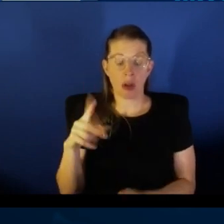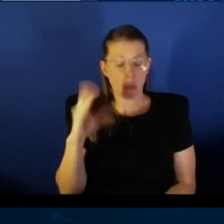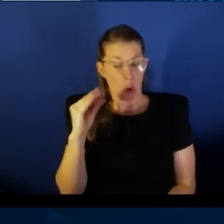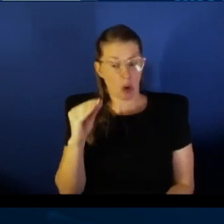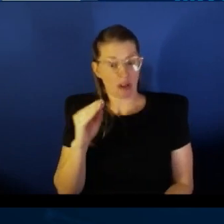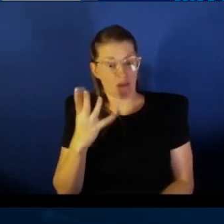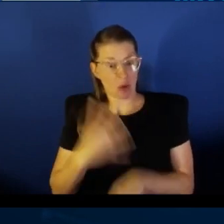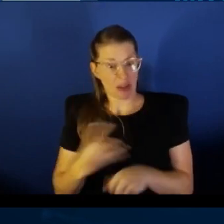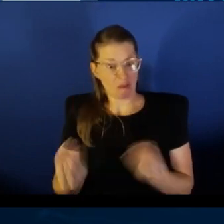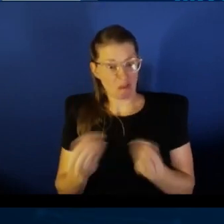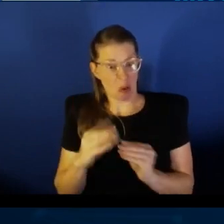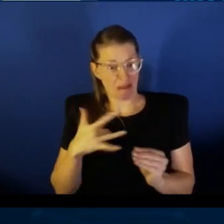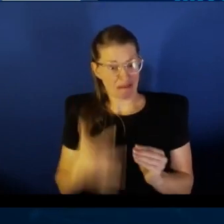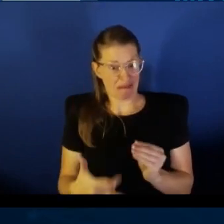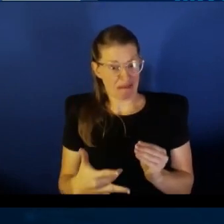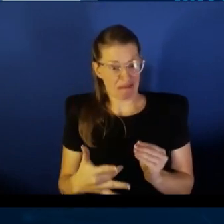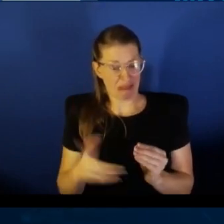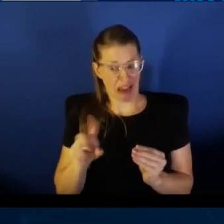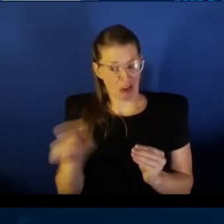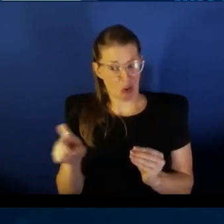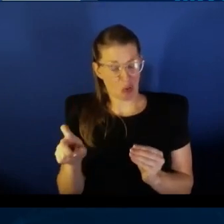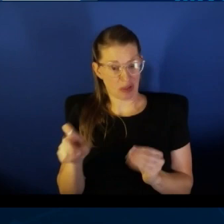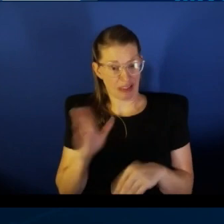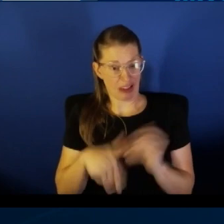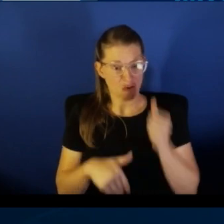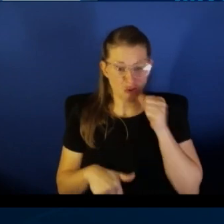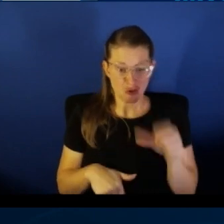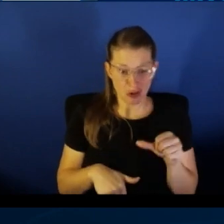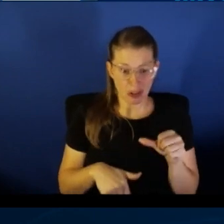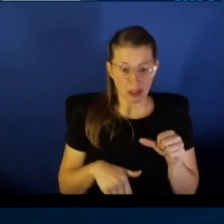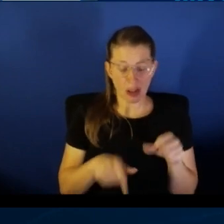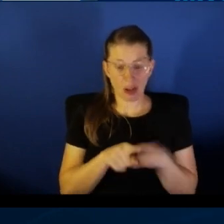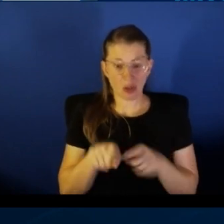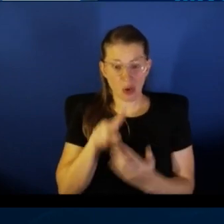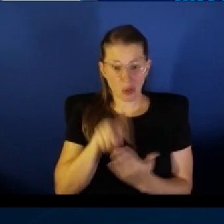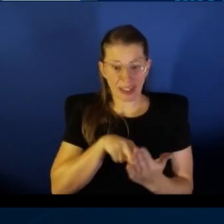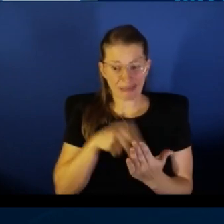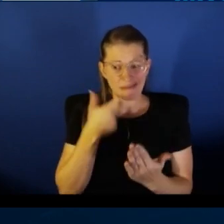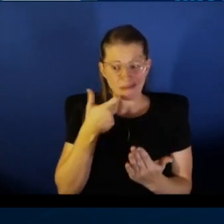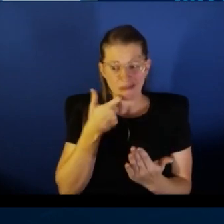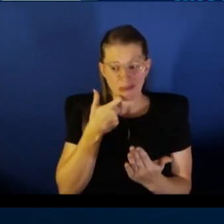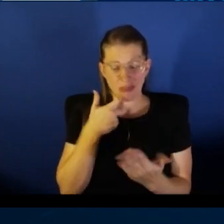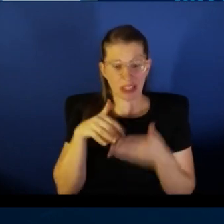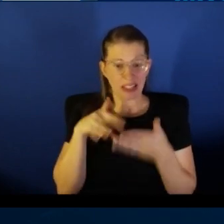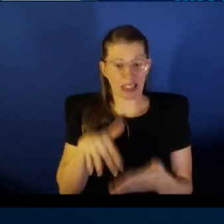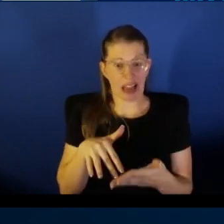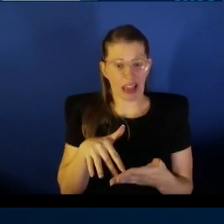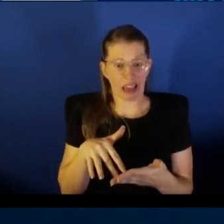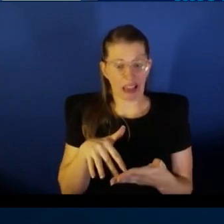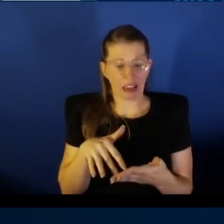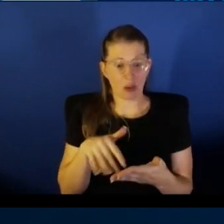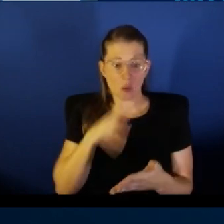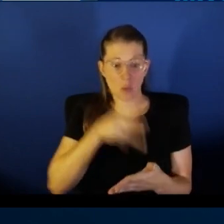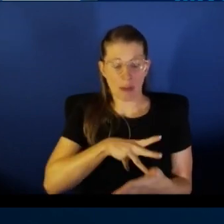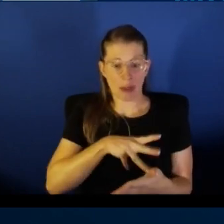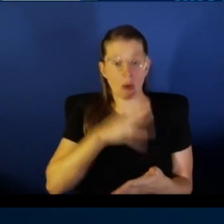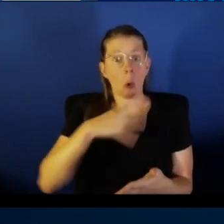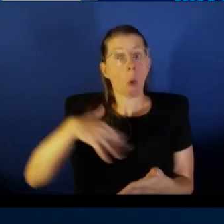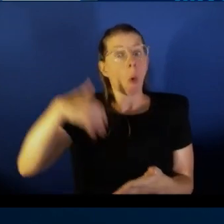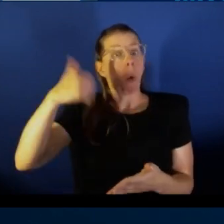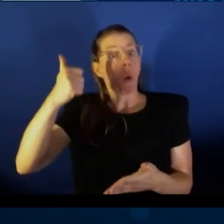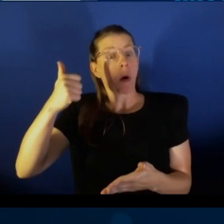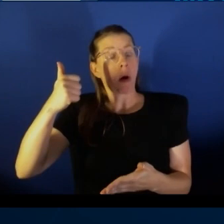be diagnosed with autism than girls, and also did I read that recently there's been a study done that women who are older at maternal